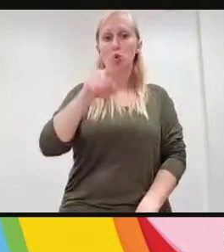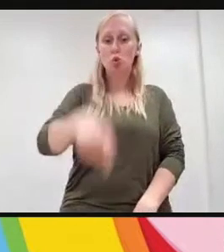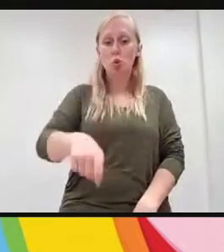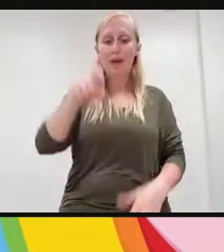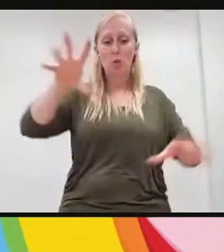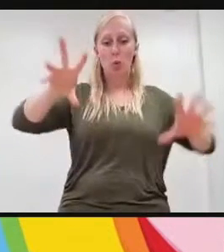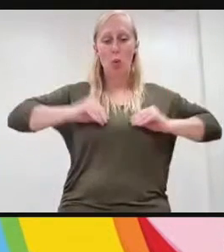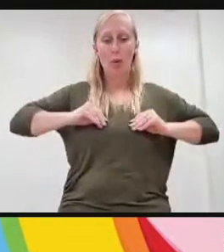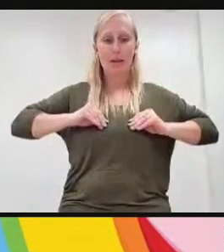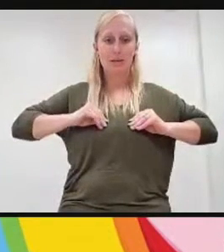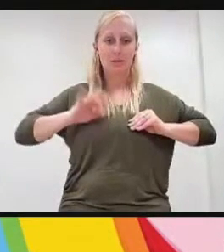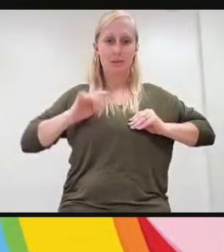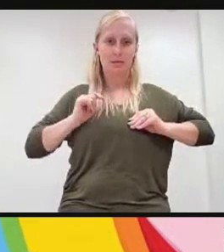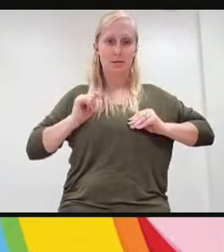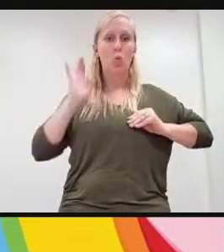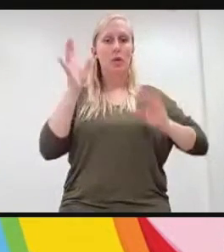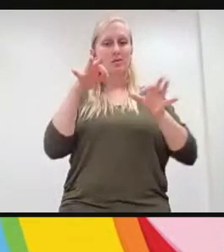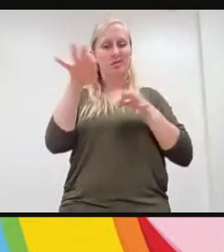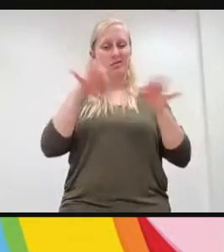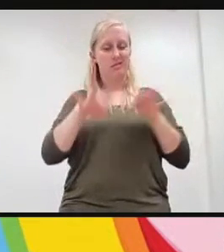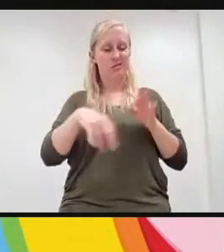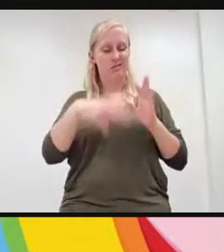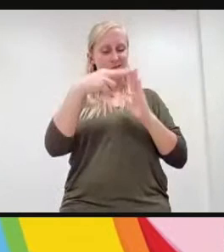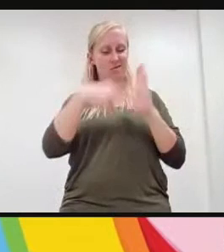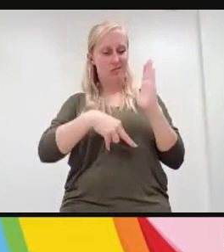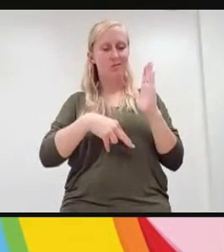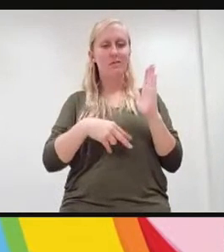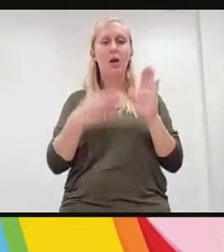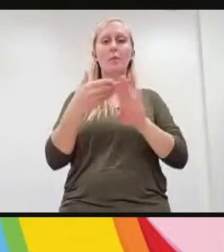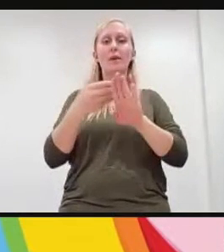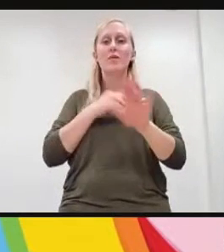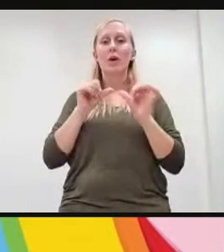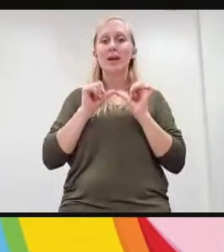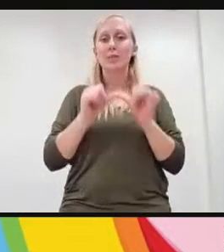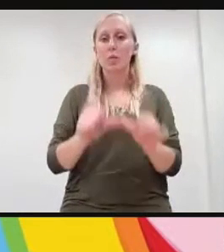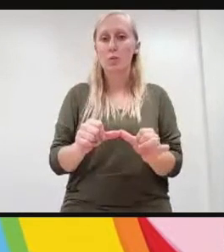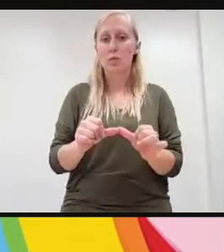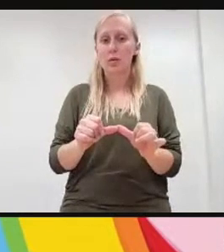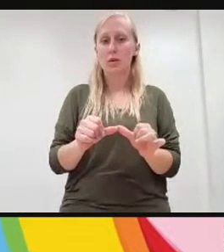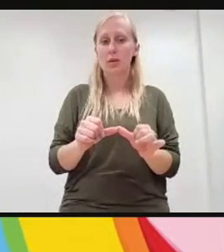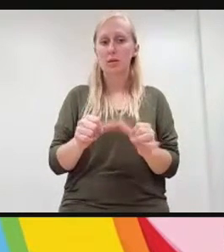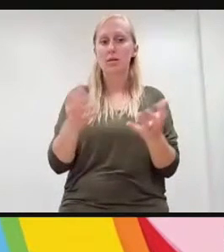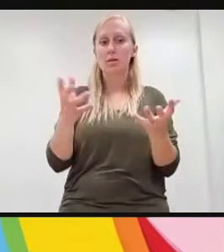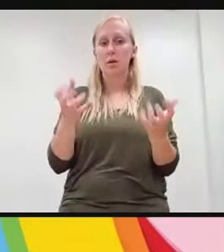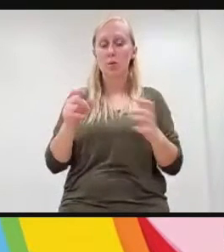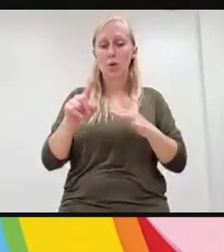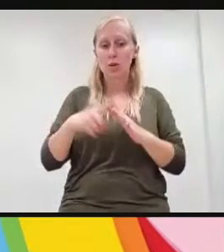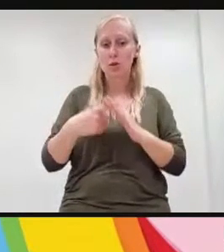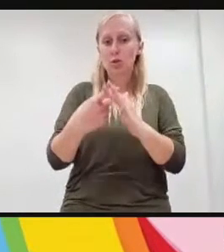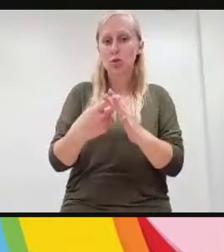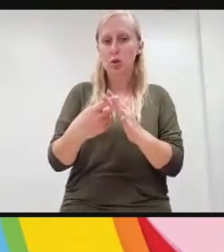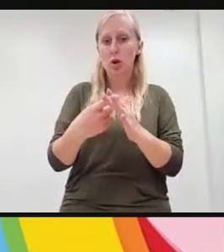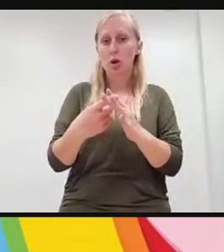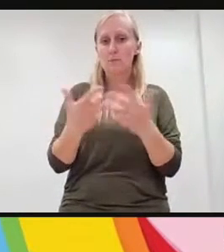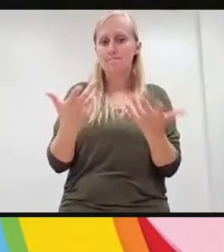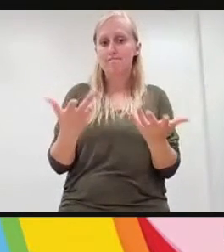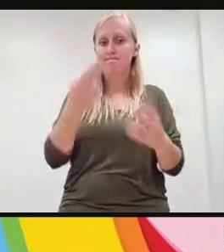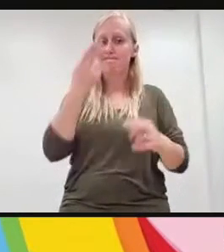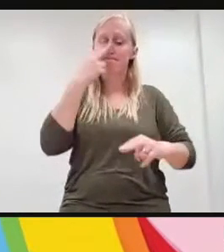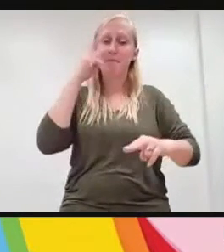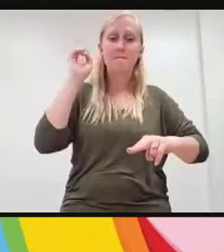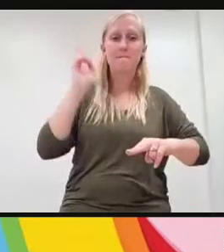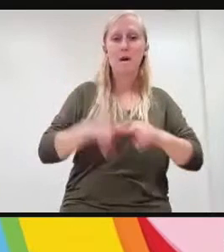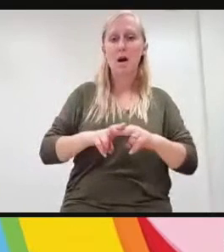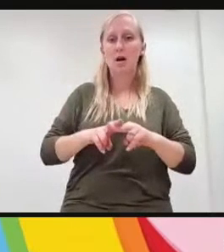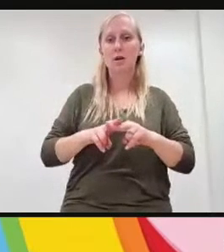And so we're going to be going over that. But before I go any further, I want to start with just a fun way to